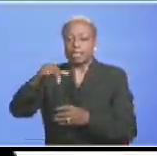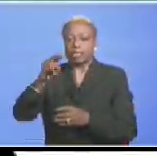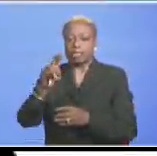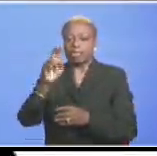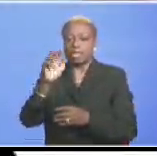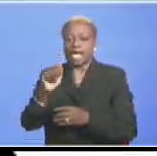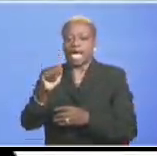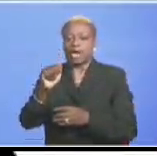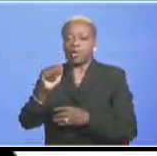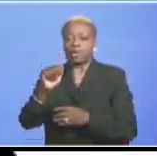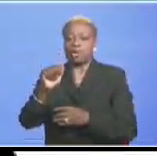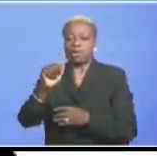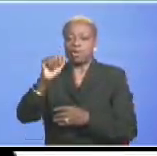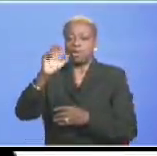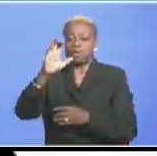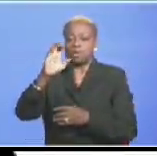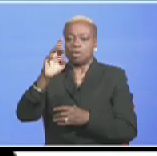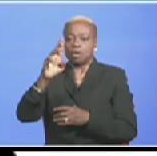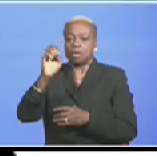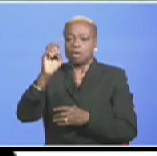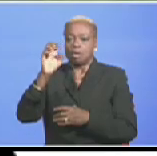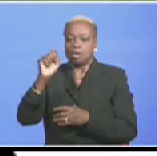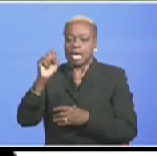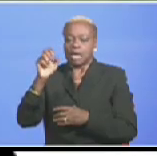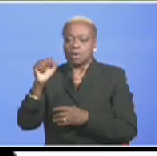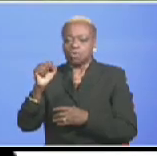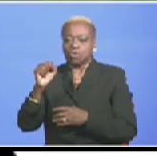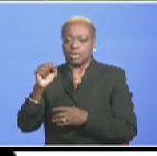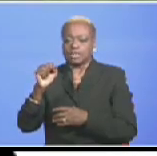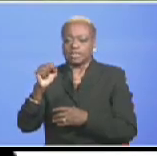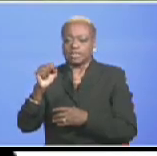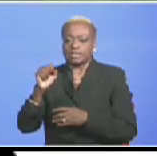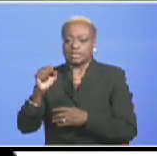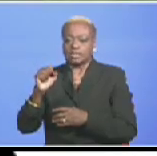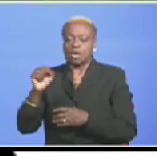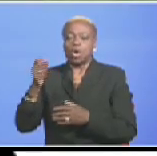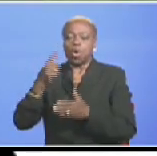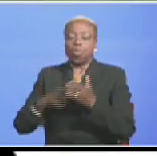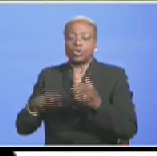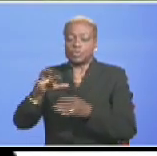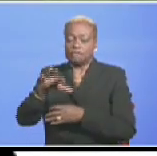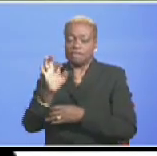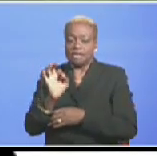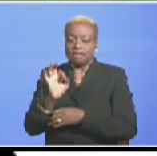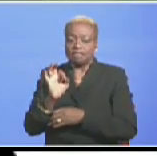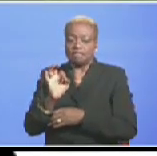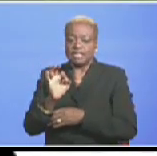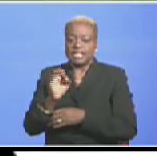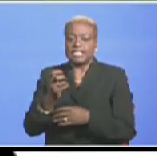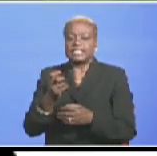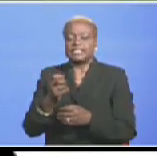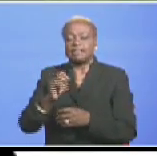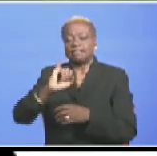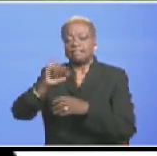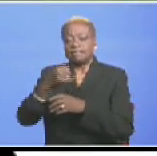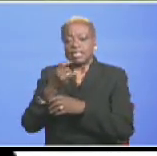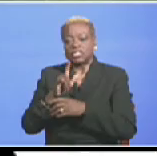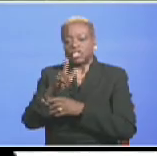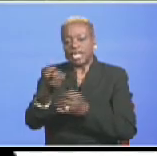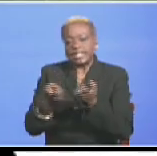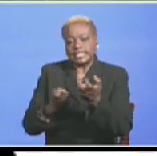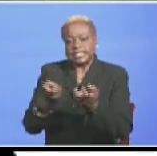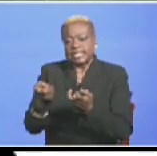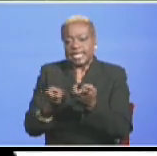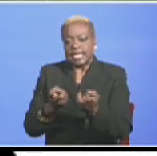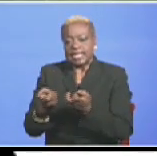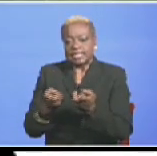from the regular jet ski community. What we found in the past with us is that the jet ski community sometimes gets a bad name for themselves,